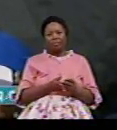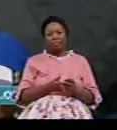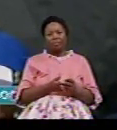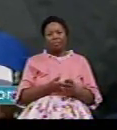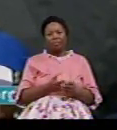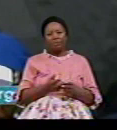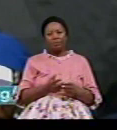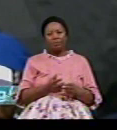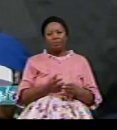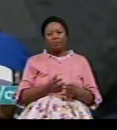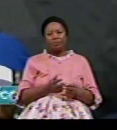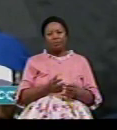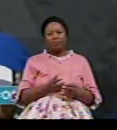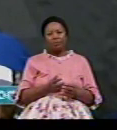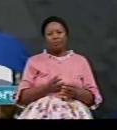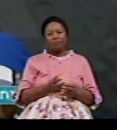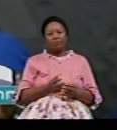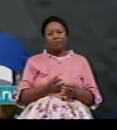Attacks gone.